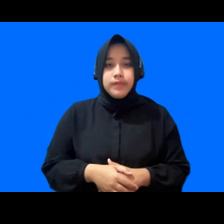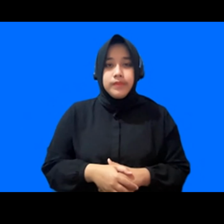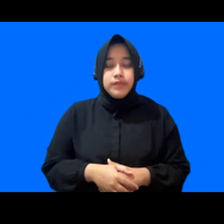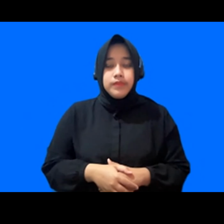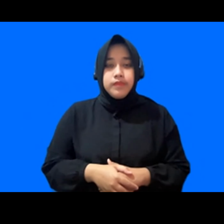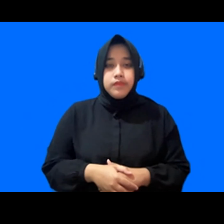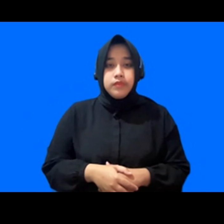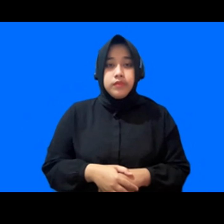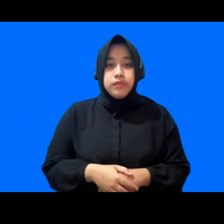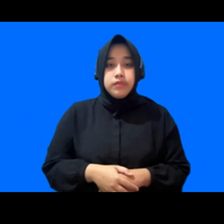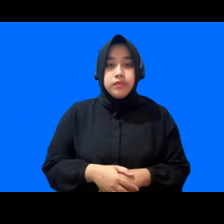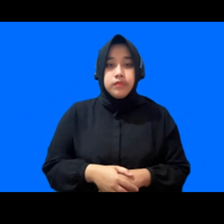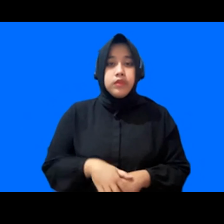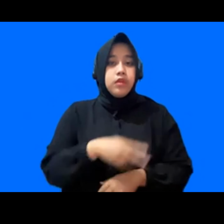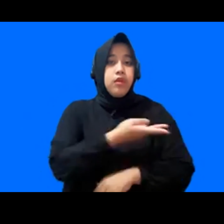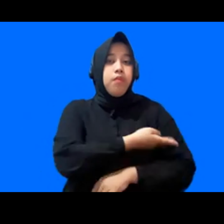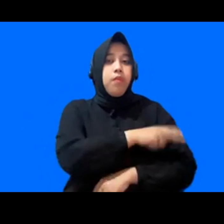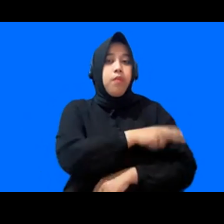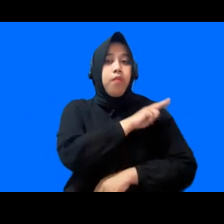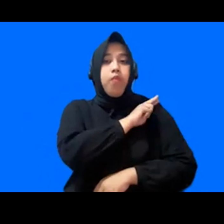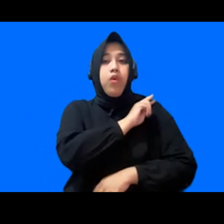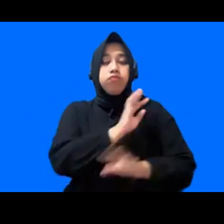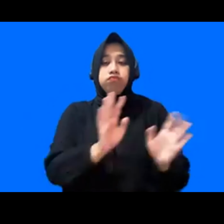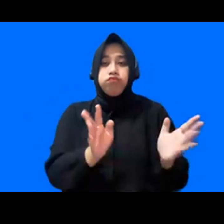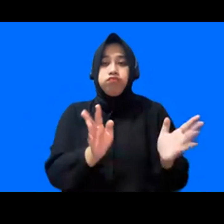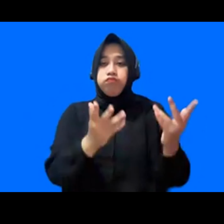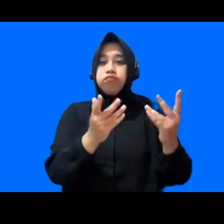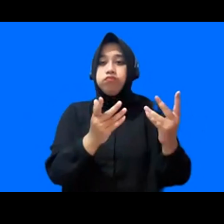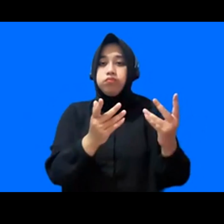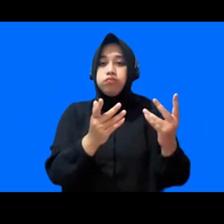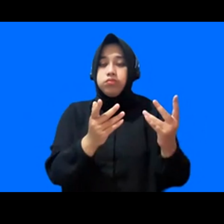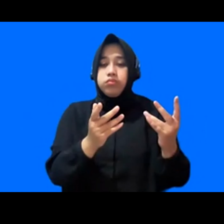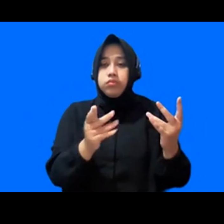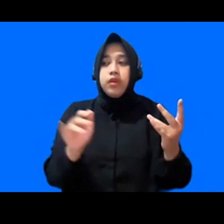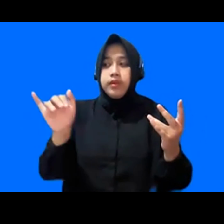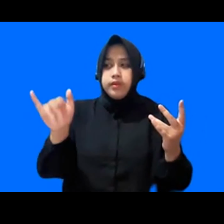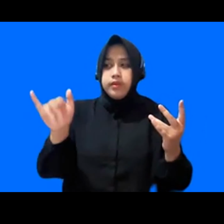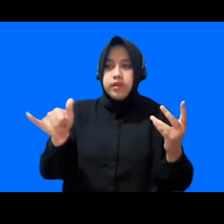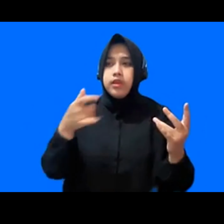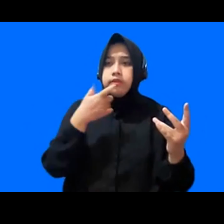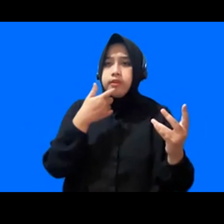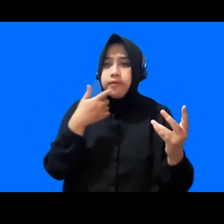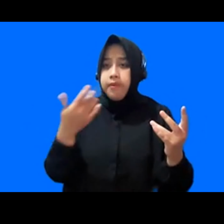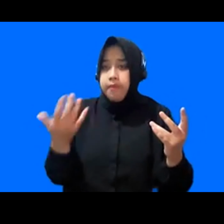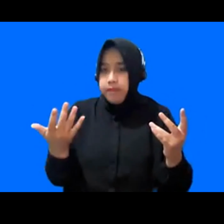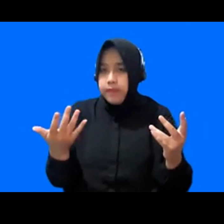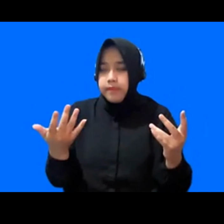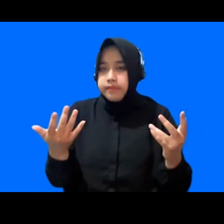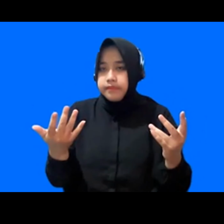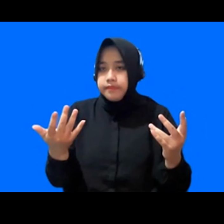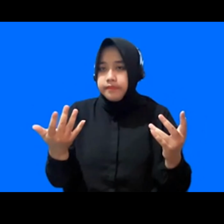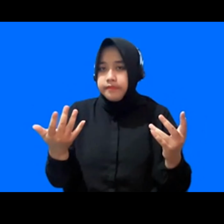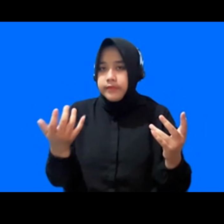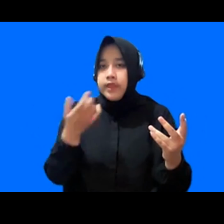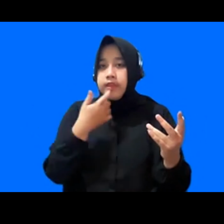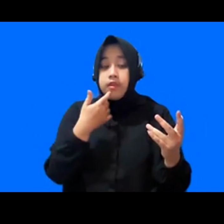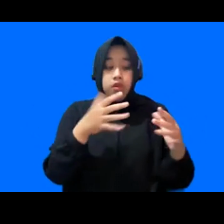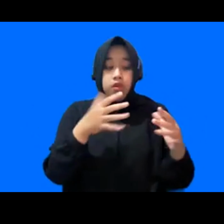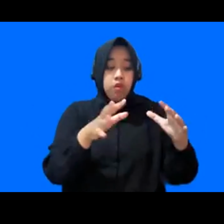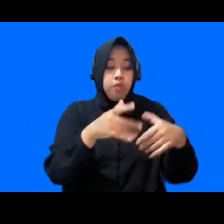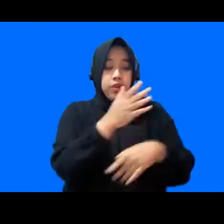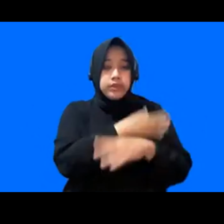adapt the power of inclusive design for addressing the needs of persons with disabilities, and in doing so, to better address the